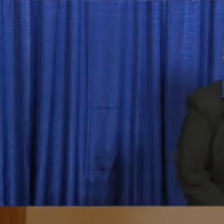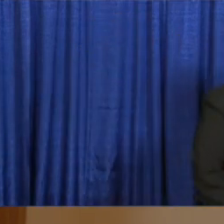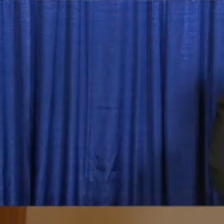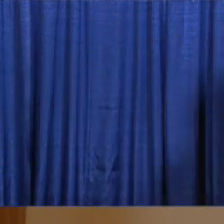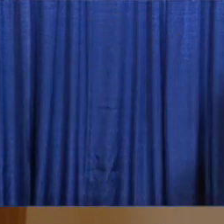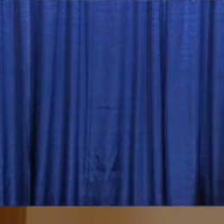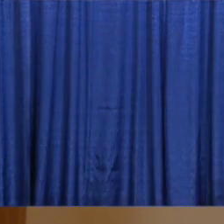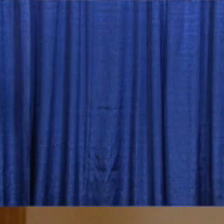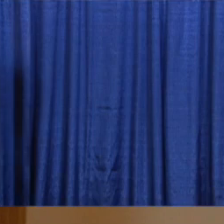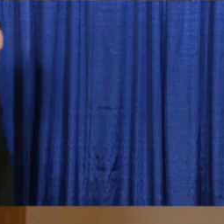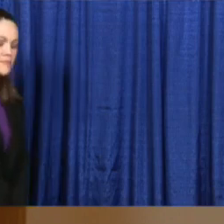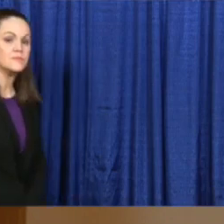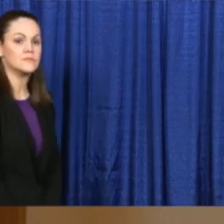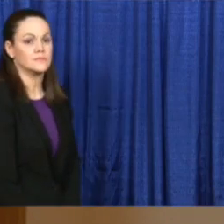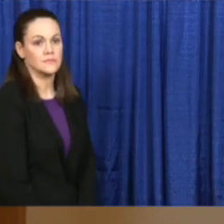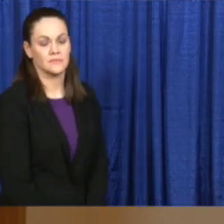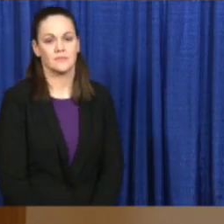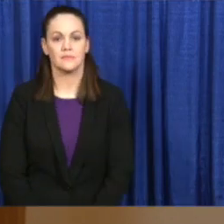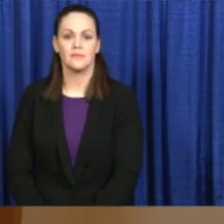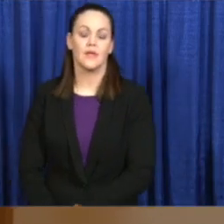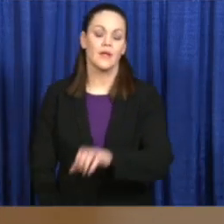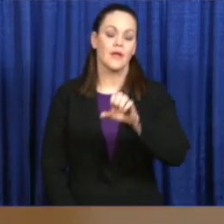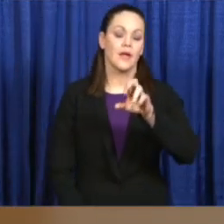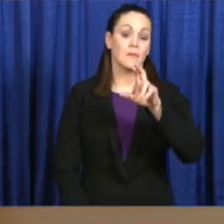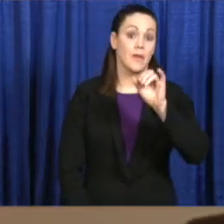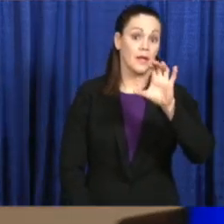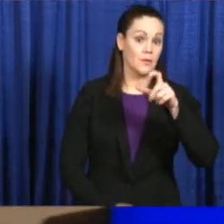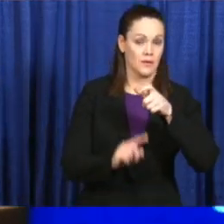Eric Alpern with NBC4, question for the Lieutenant Governor.